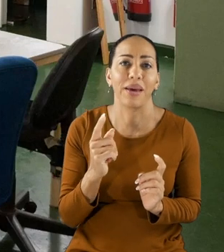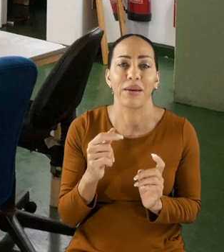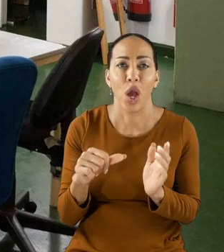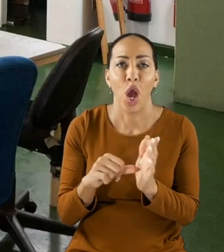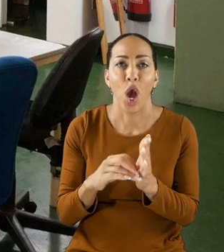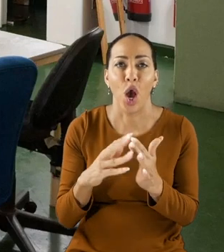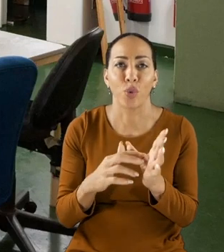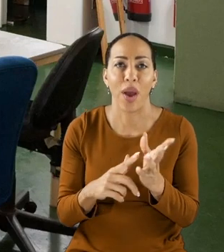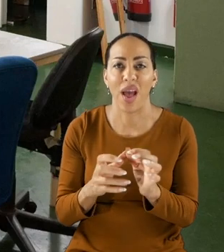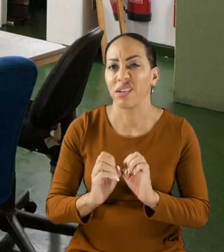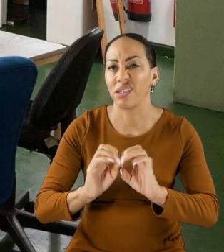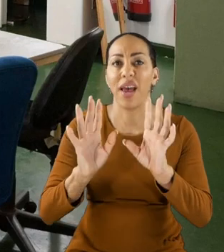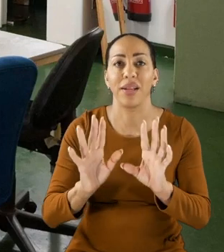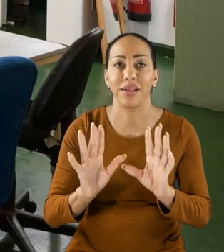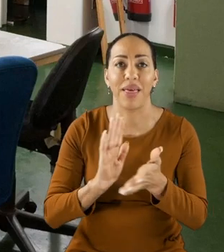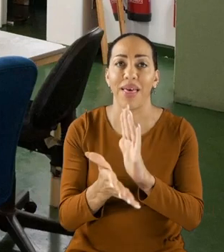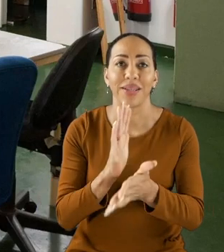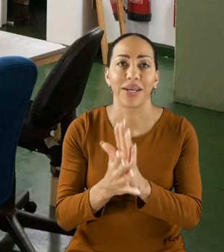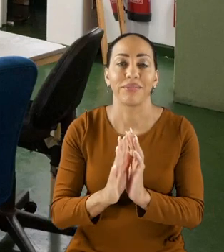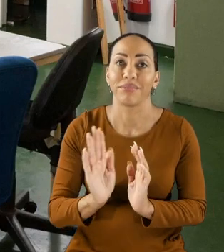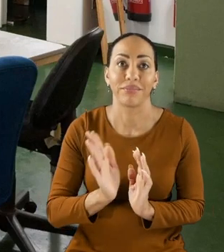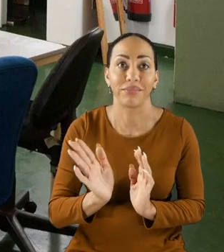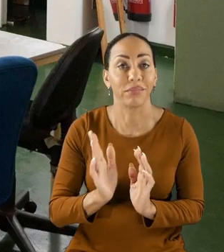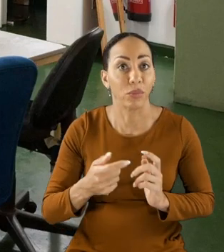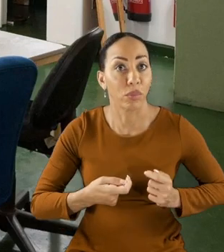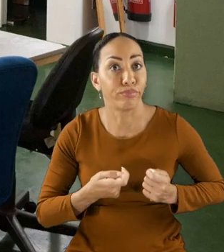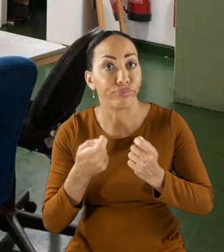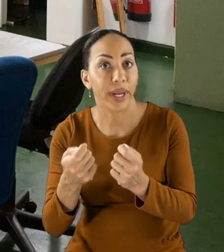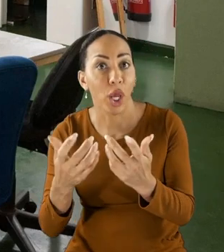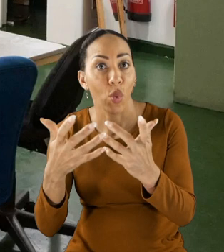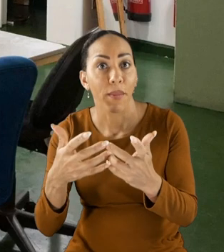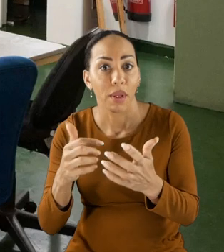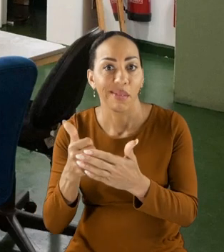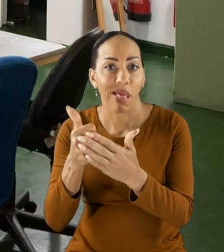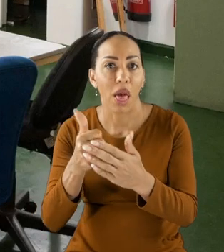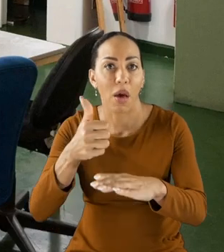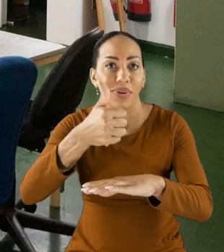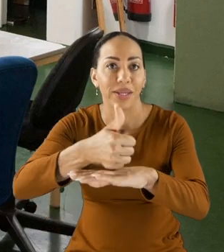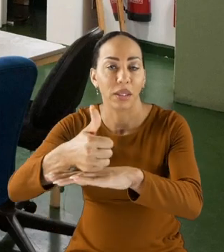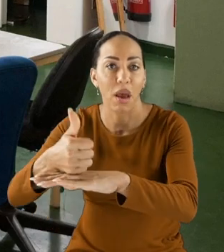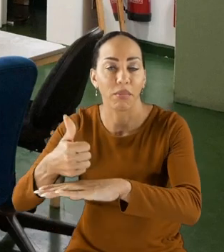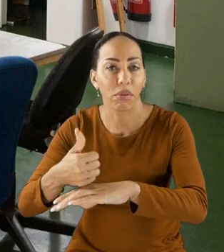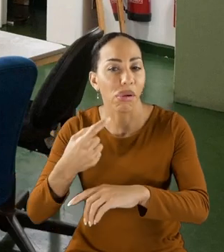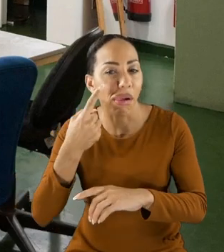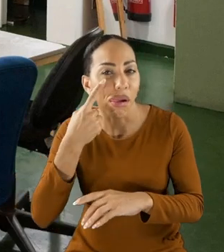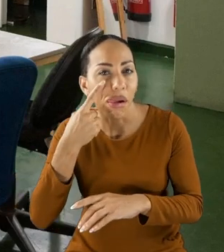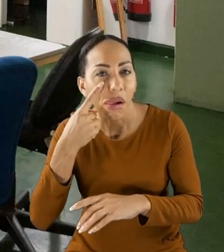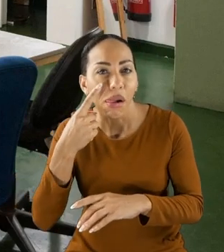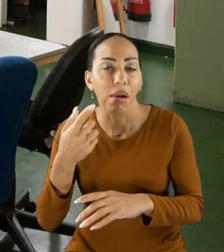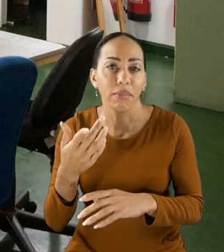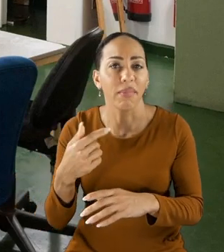hardware off to you. We're going to we could bring the equipment, help set this up and get this and see how this would